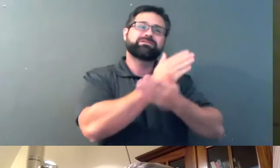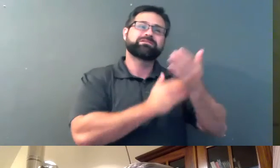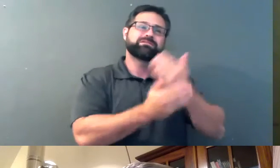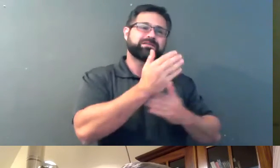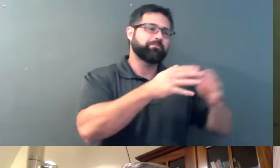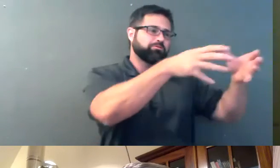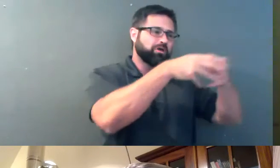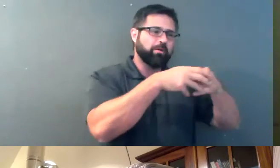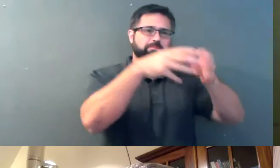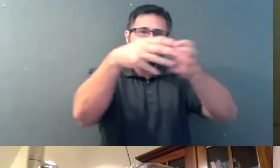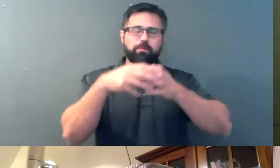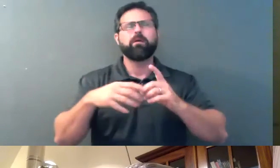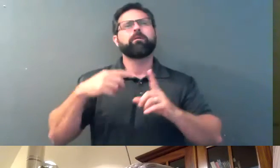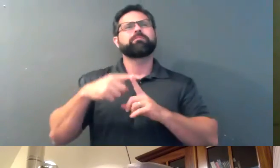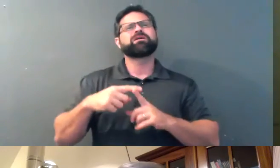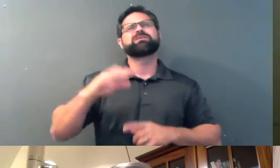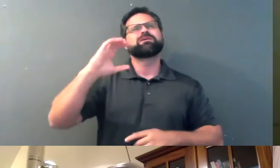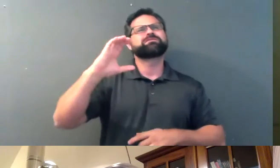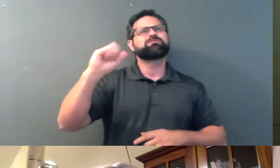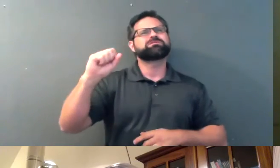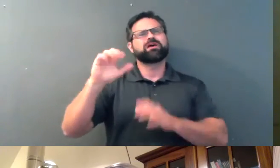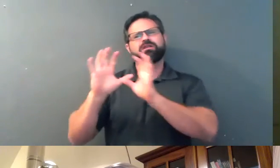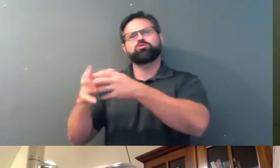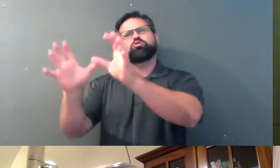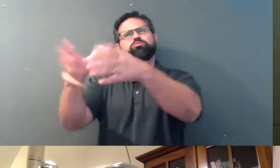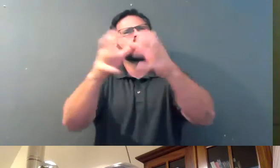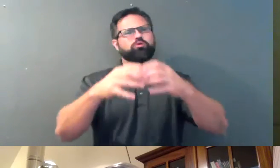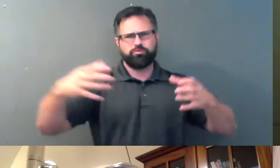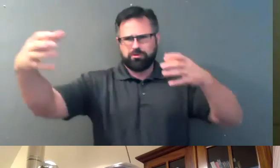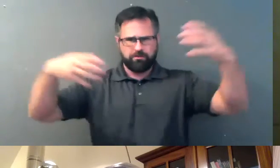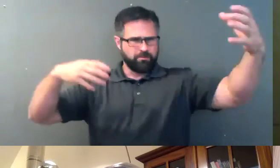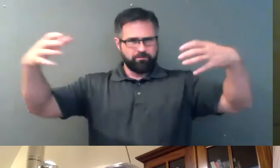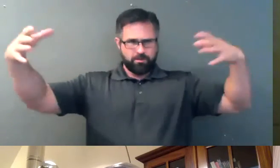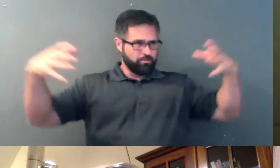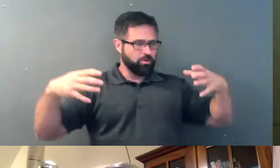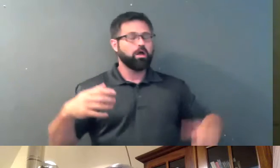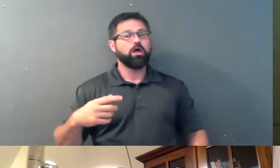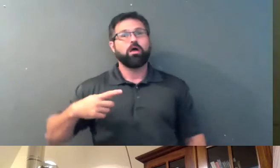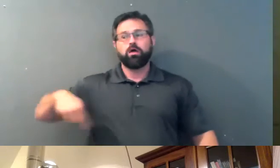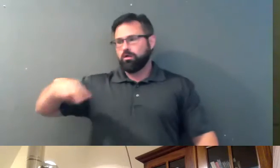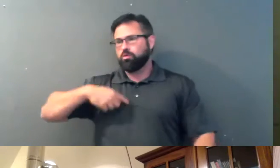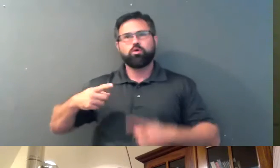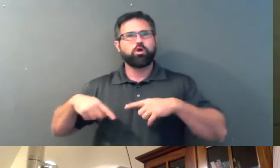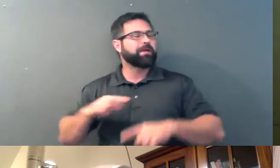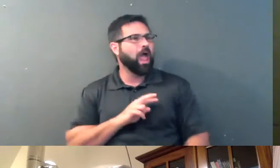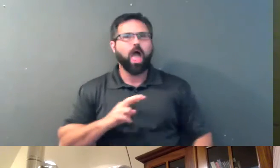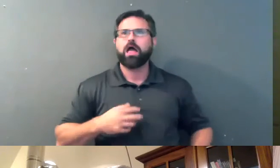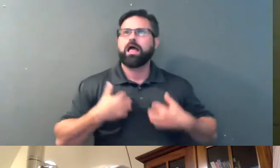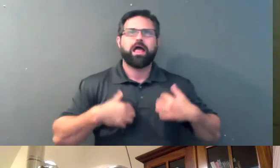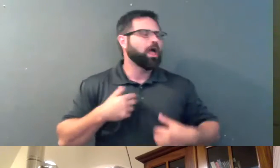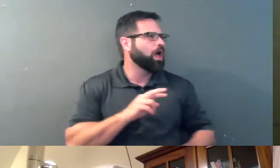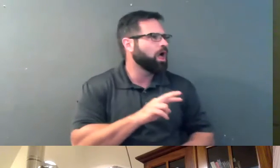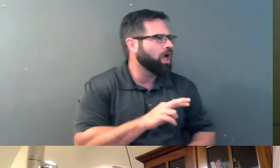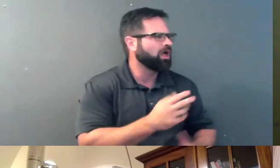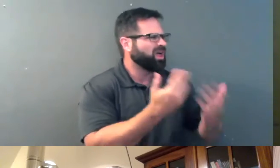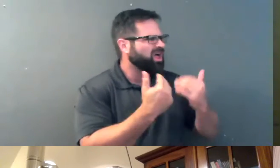civil society organizations, and we were delighted that they found the time to address us on different aspects